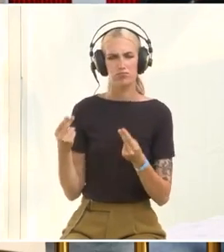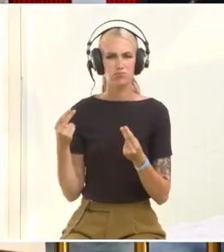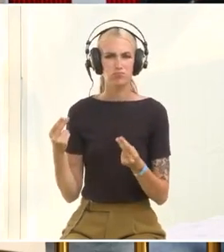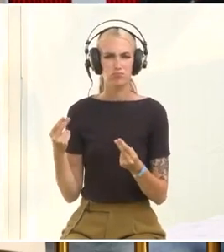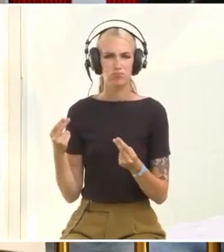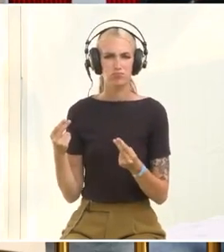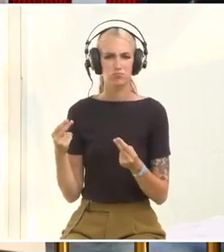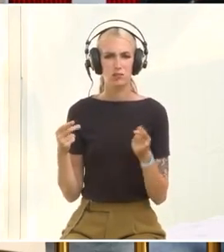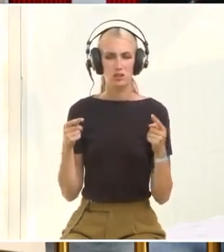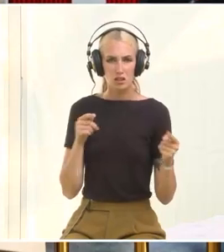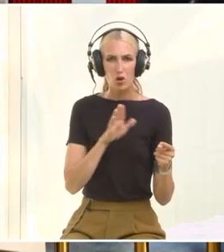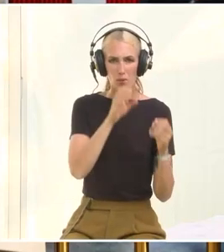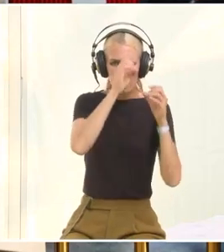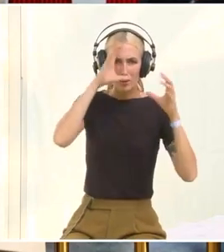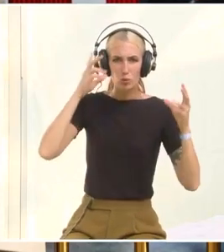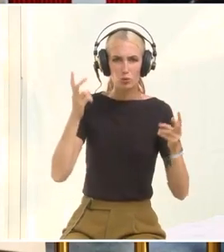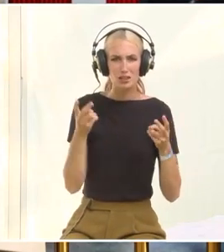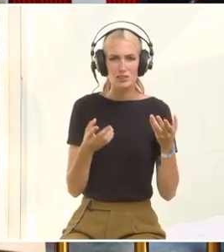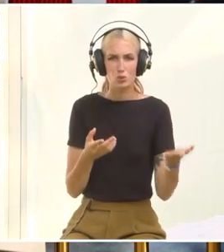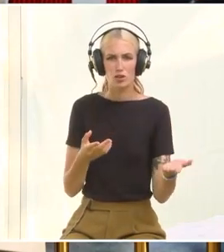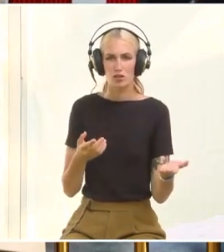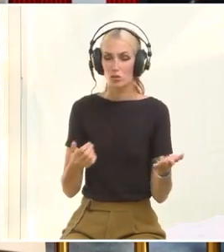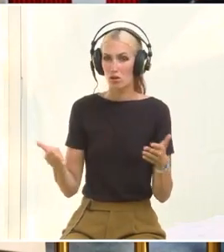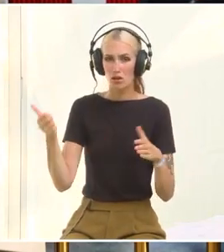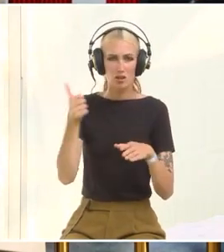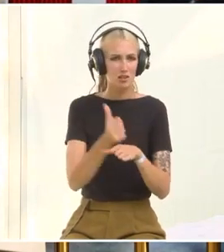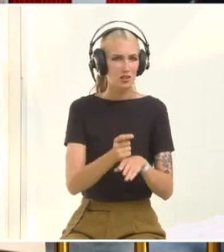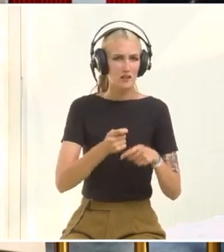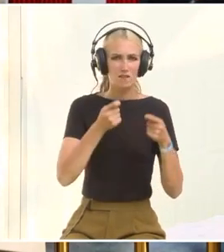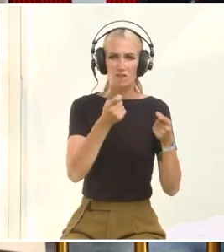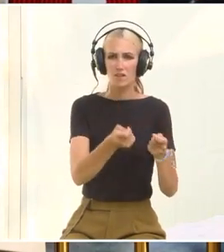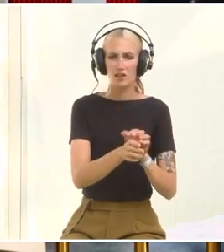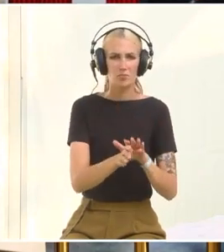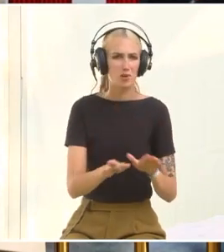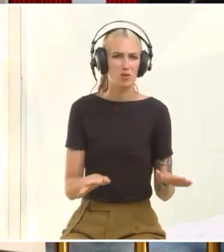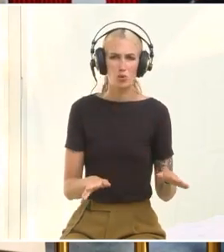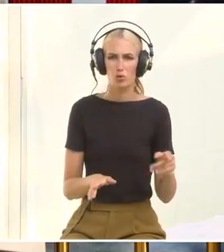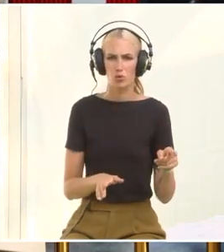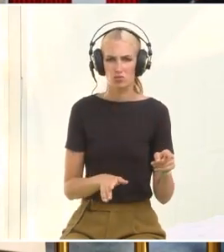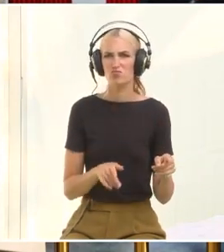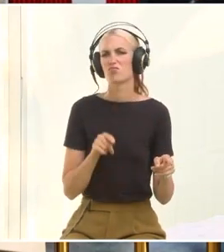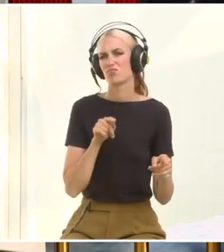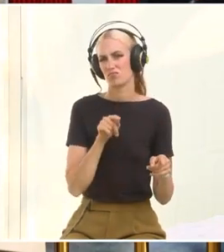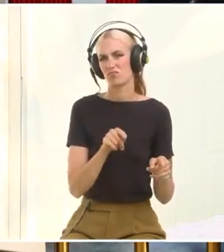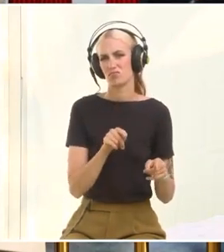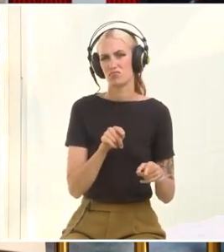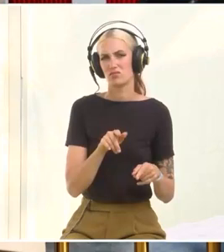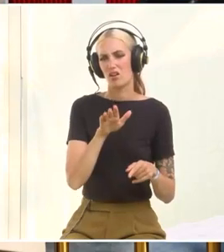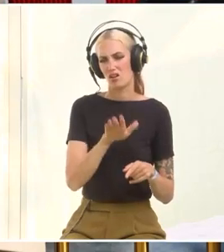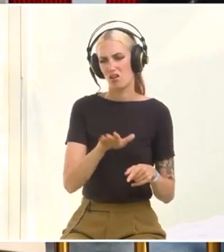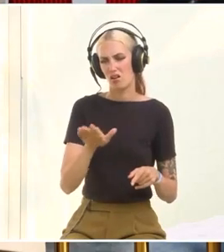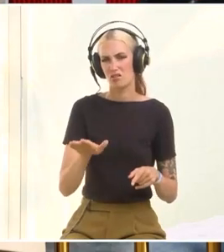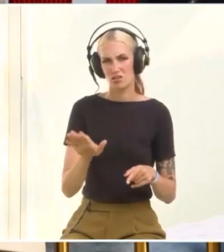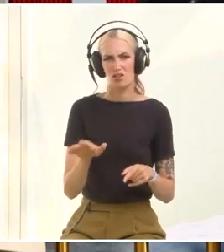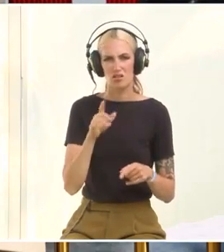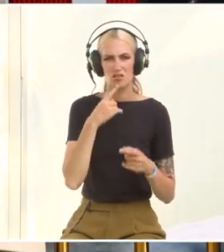that dominates. And until we provide an alternative, it's gonna be hard for these children,